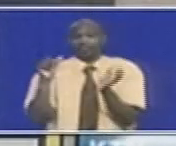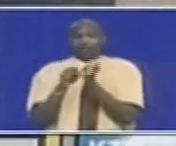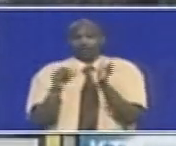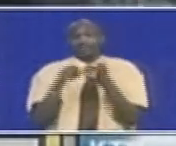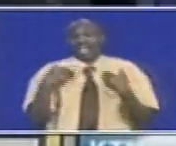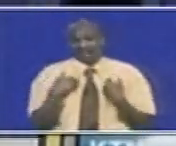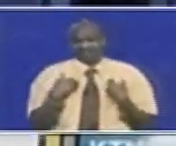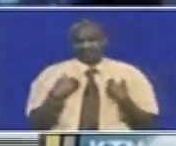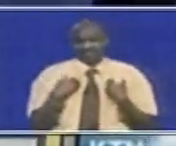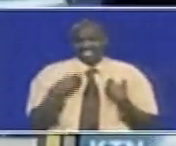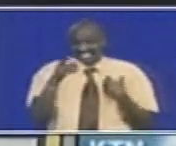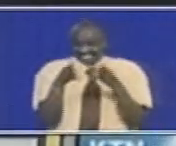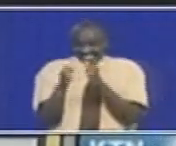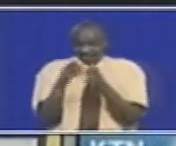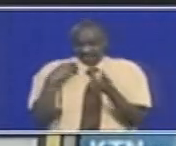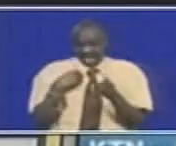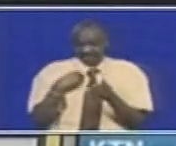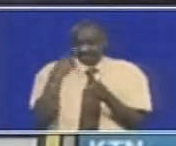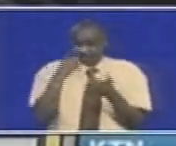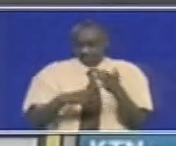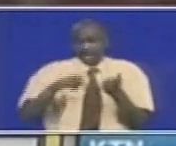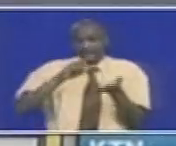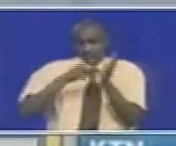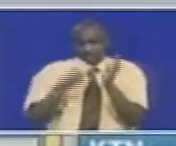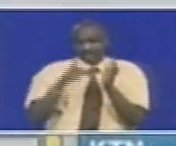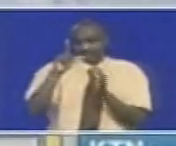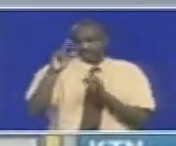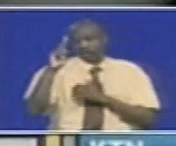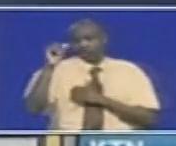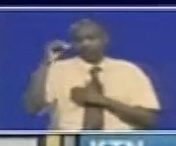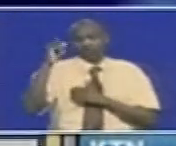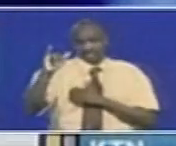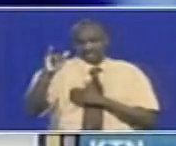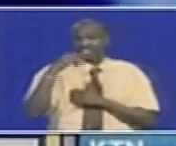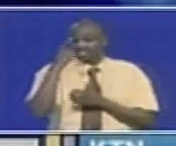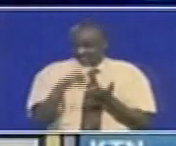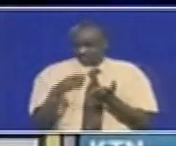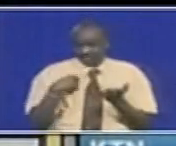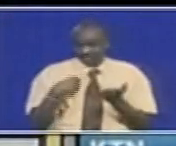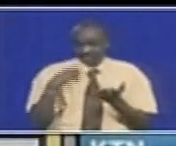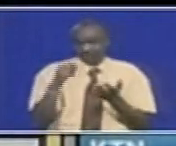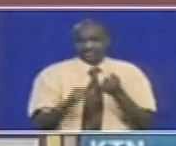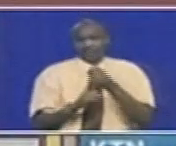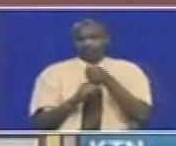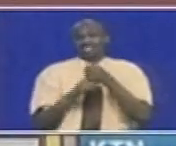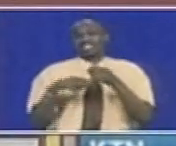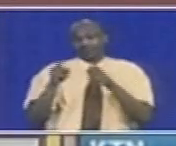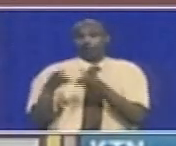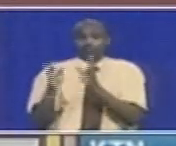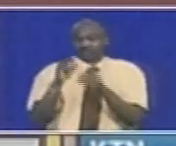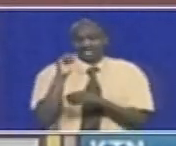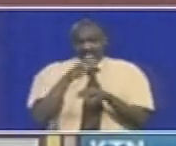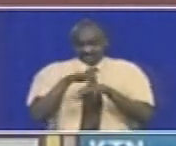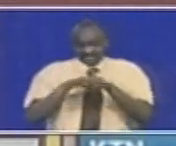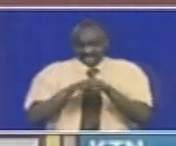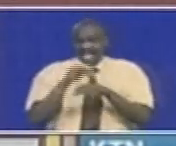they have. The system, which the firm is calling Project Lucy, seeks to fuel development and spur business opportunities in Africa. IBM